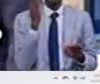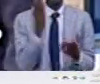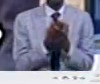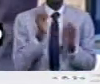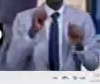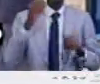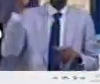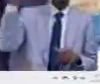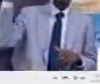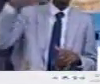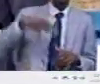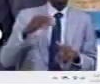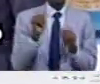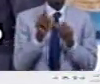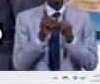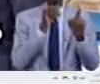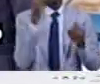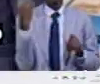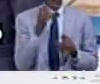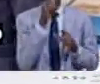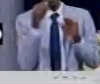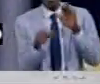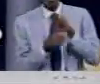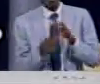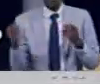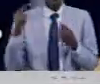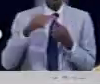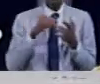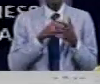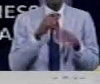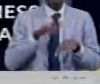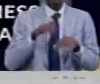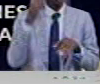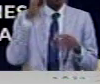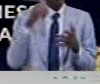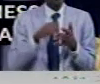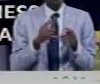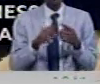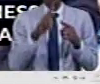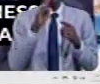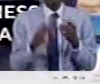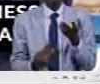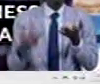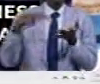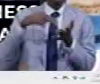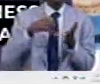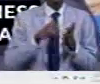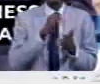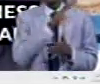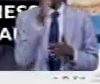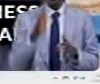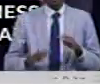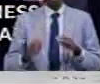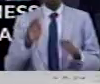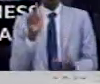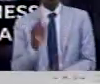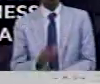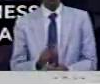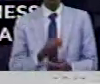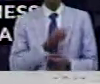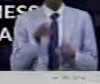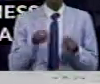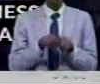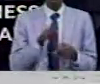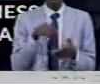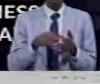It's never underrated. Even when it is underestimated, a star shines in the midst of darkness, brightens the